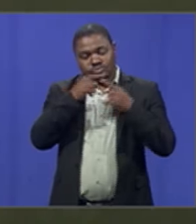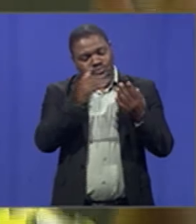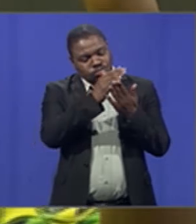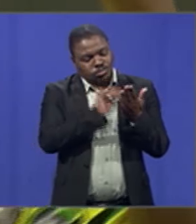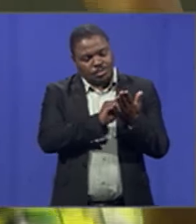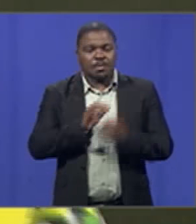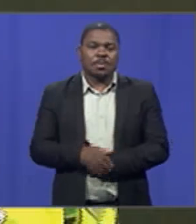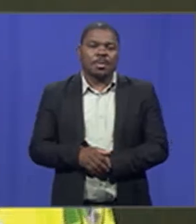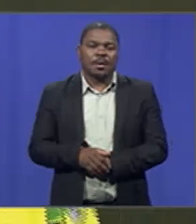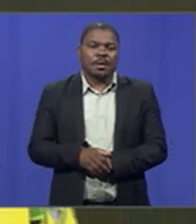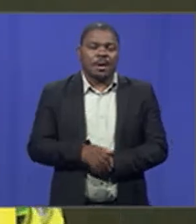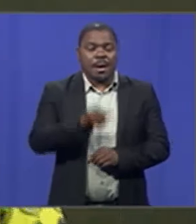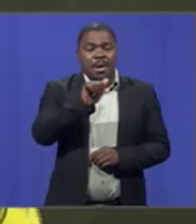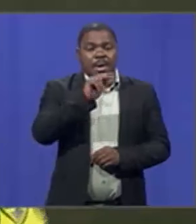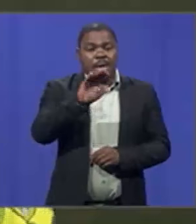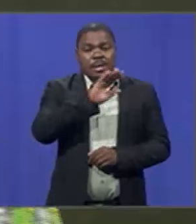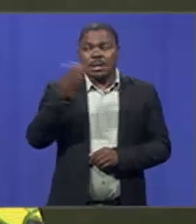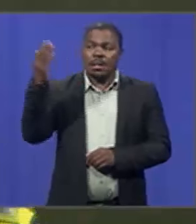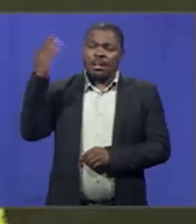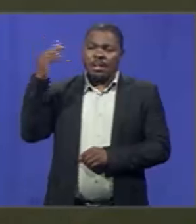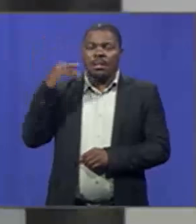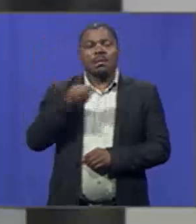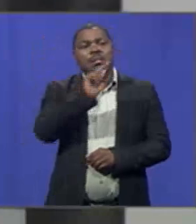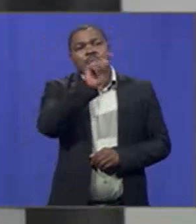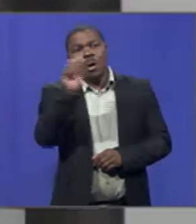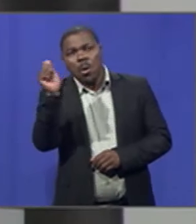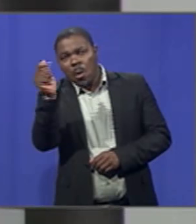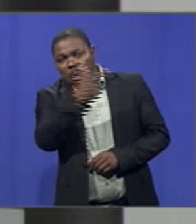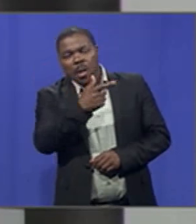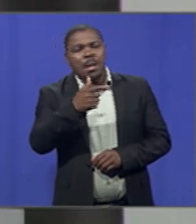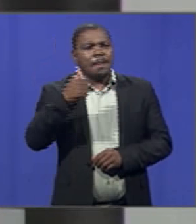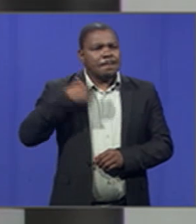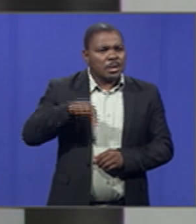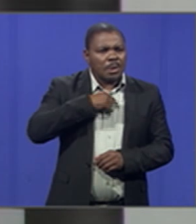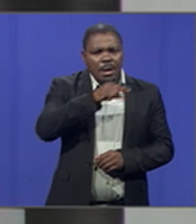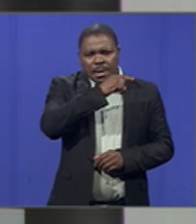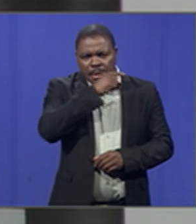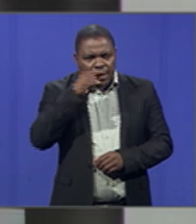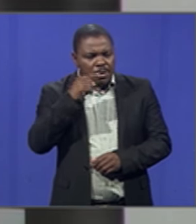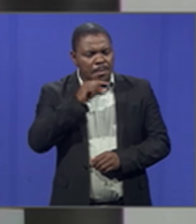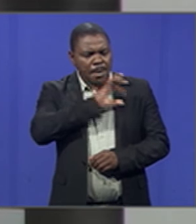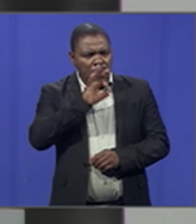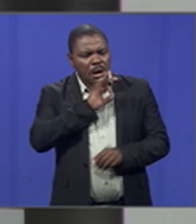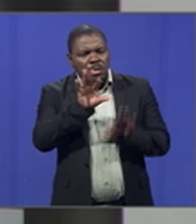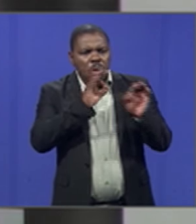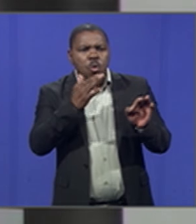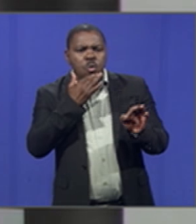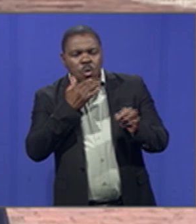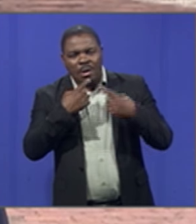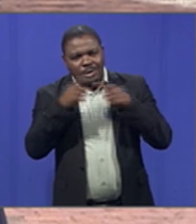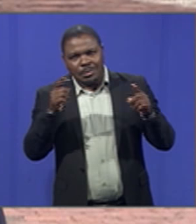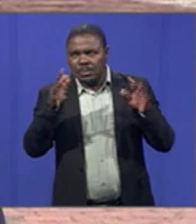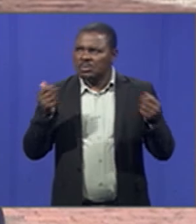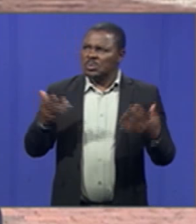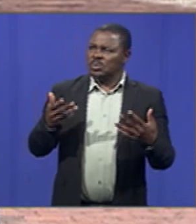Kgato ya ANC ya go se itsise bontlhopheng ba motsesetoropo mongwe le mongwe e gakgamaditse bangwe. Motlhalosi wa tsa loago go